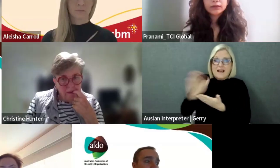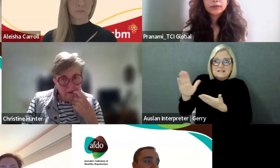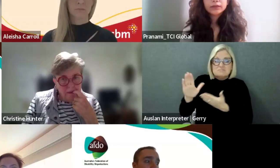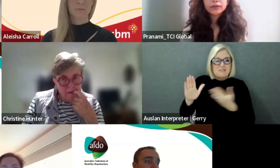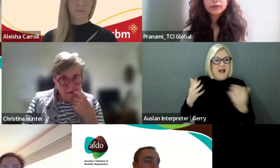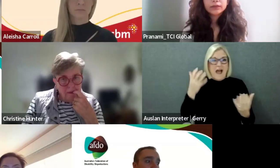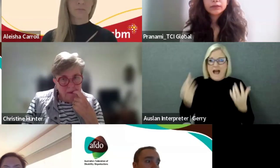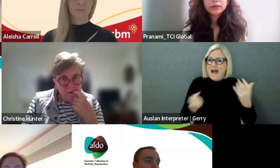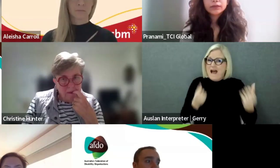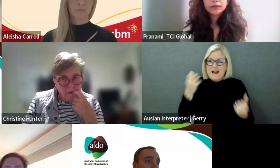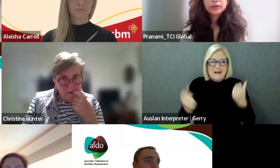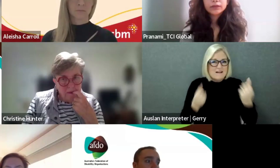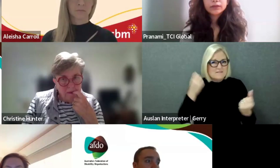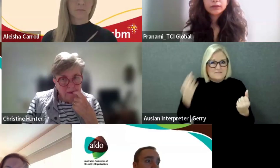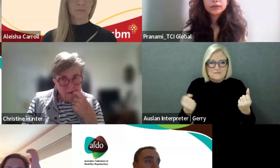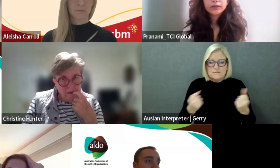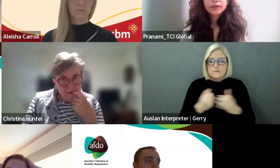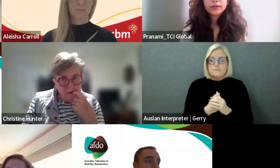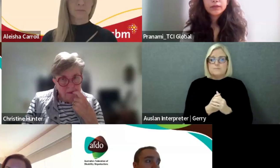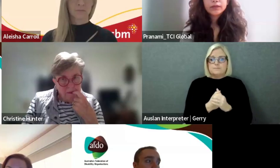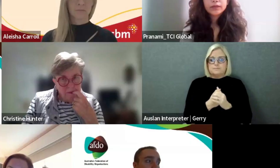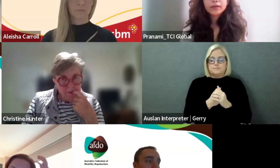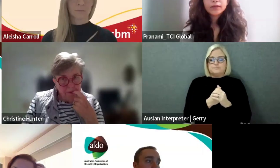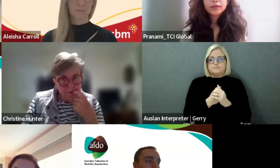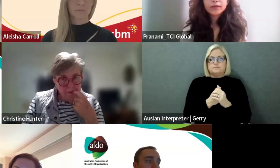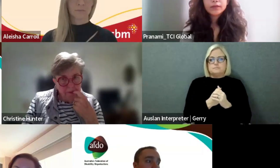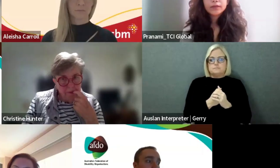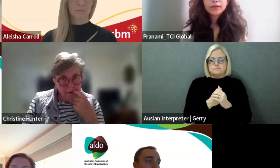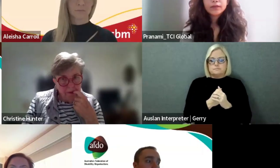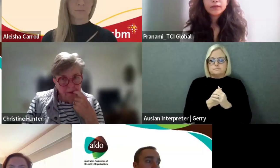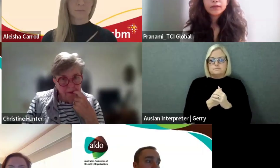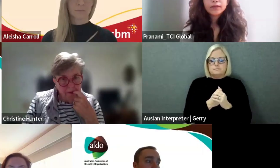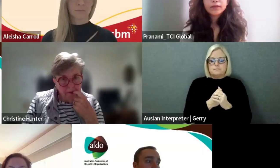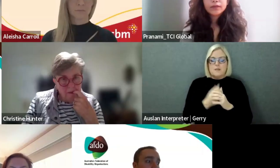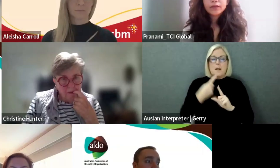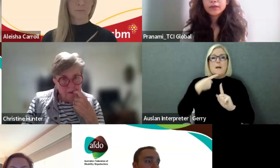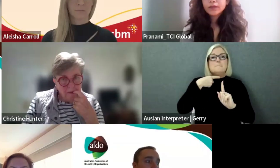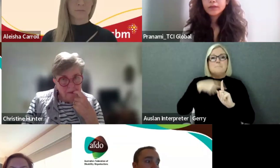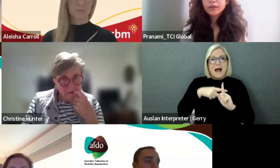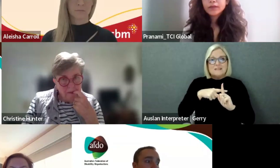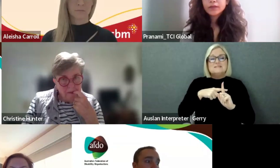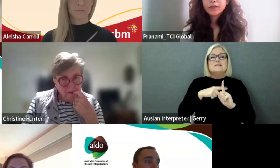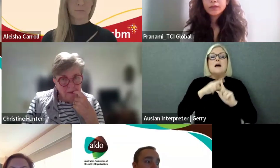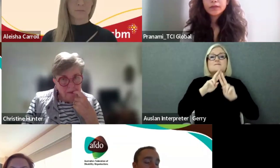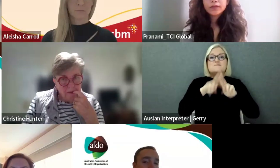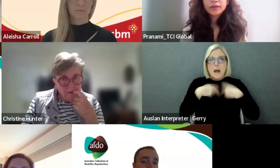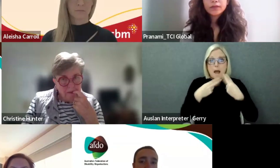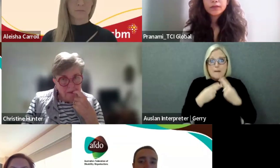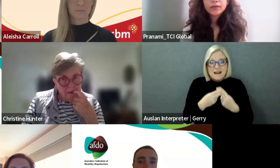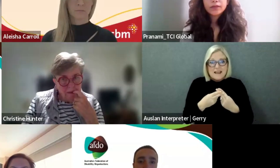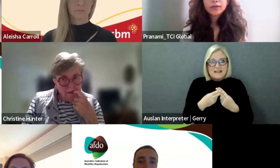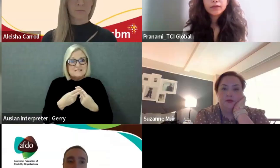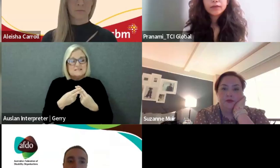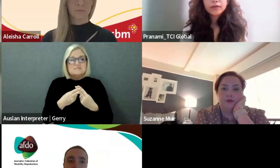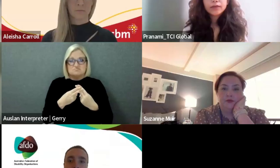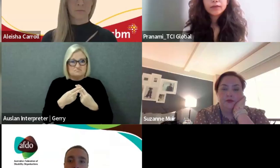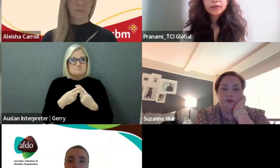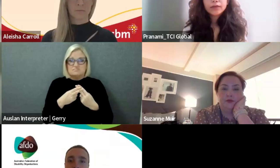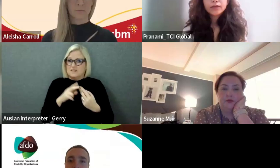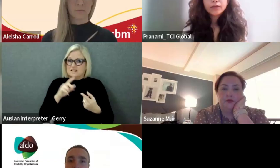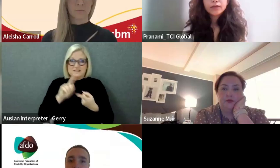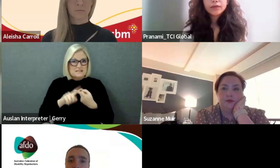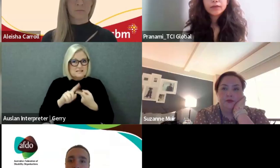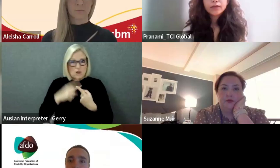they are also found in laws, services, communities, families, and attitudes that deny people their rights, choices,